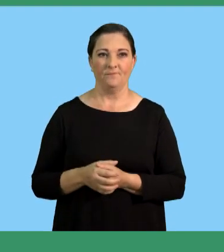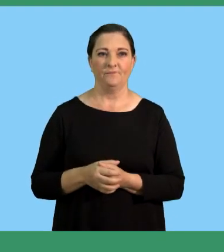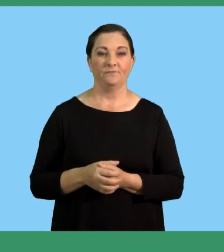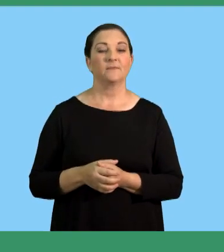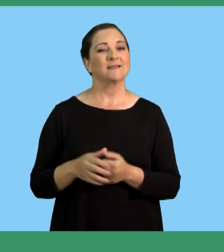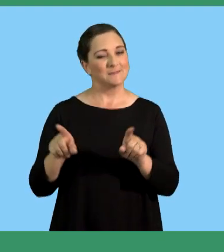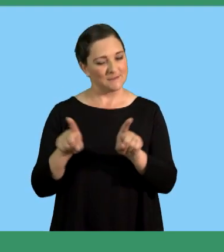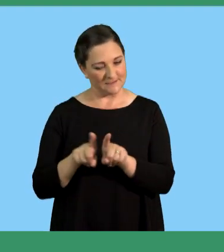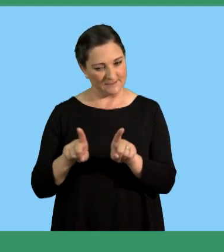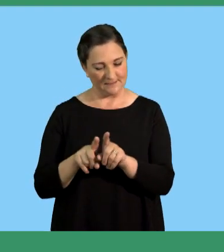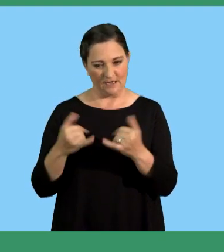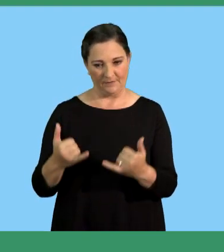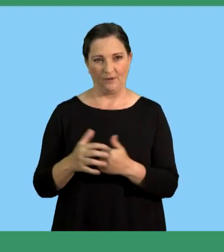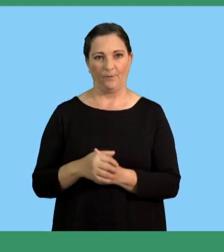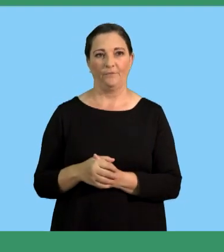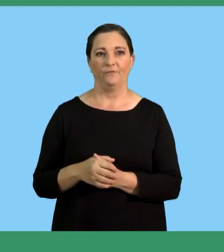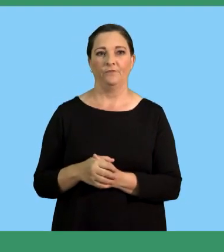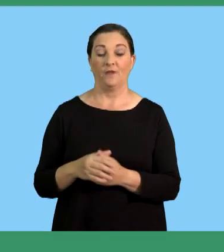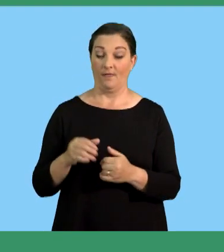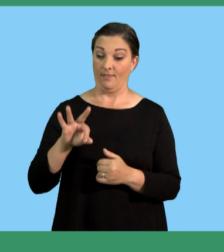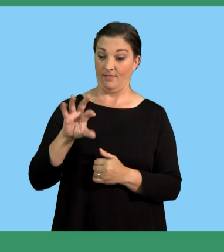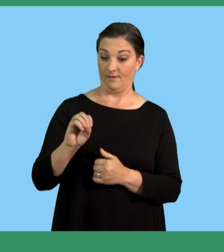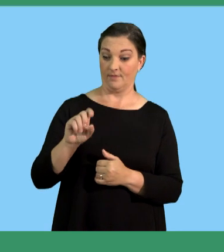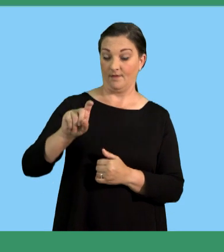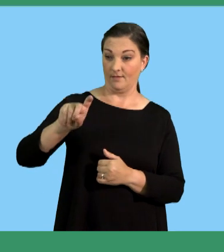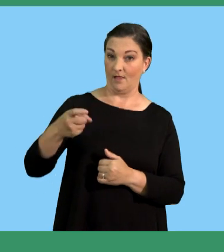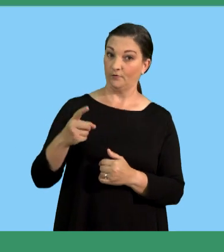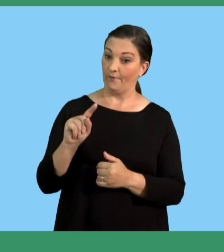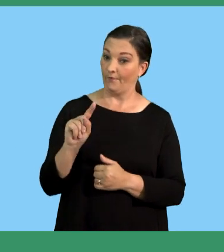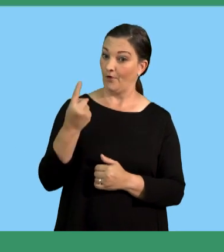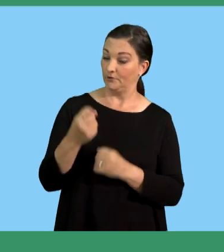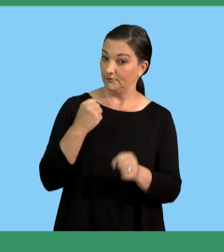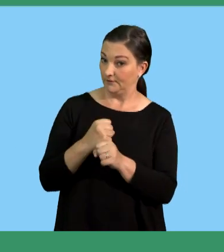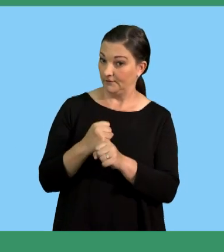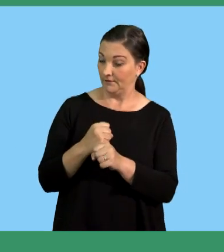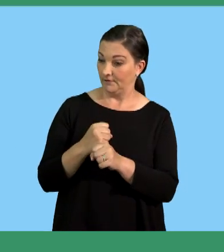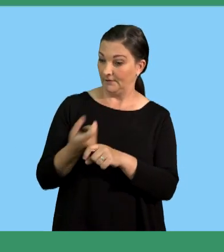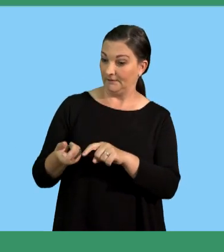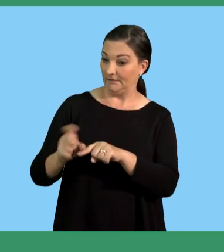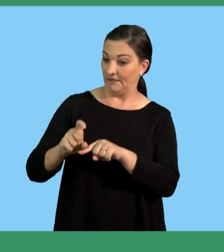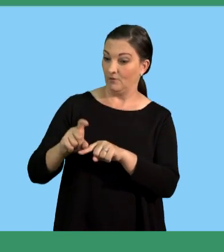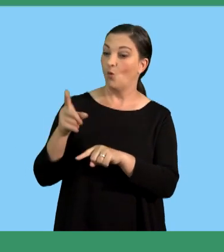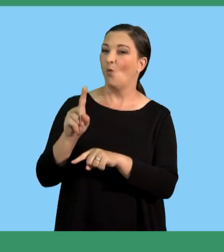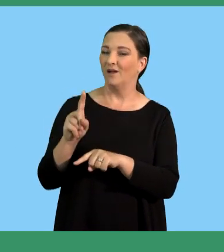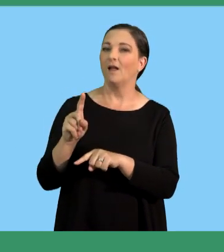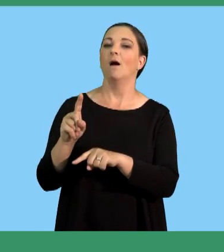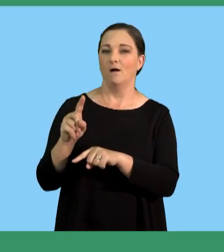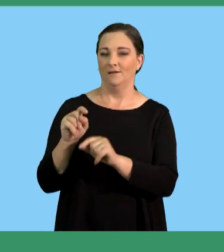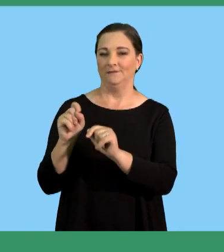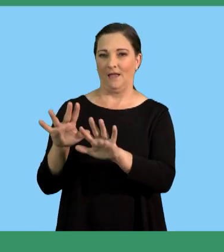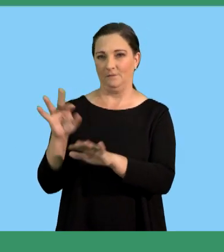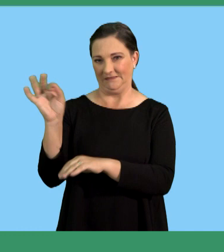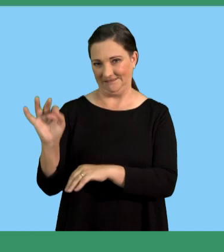Capri Bank. Now, we do the same thing. What is the principal amount? 30,000. What is the interest? We